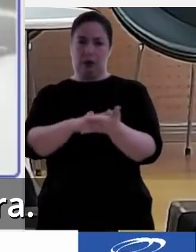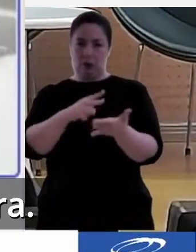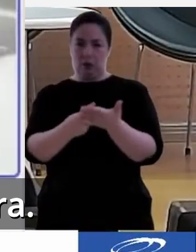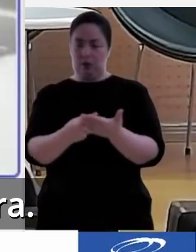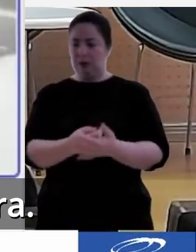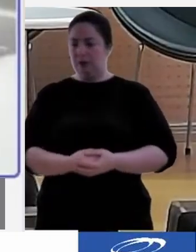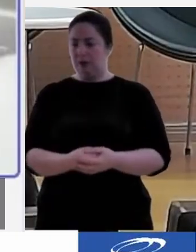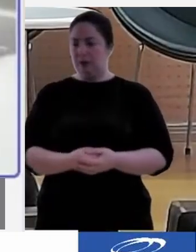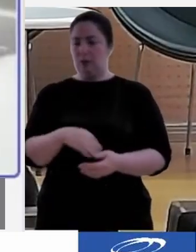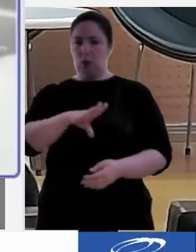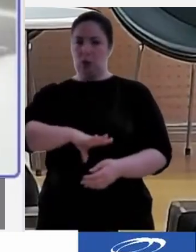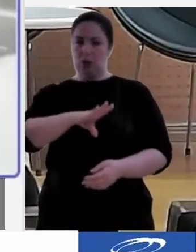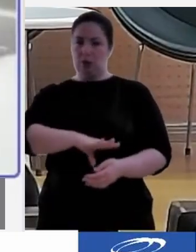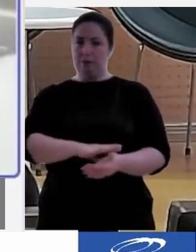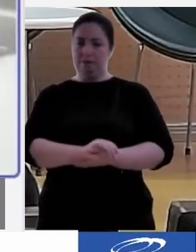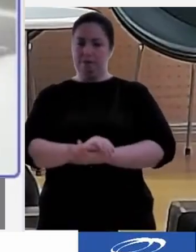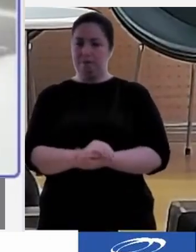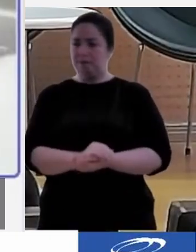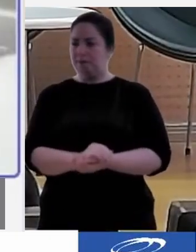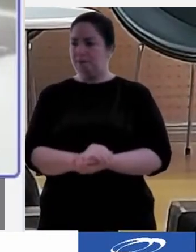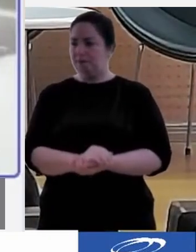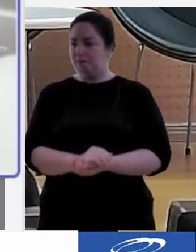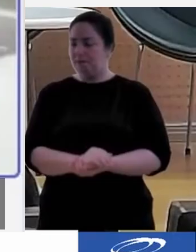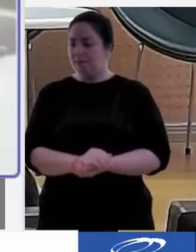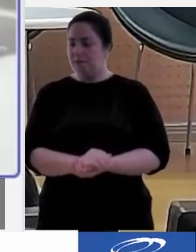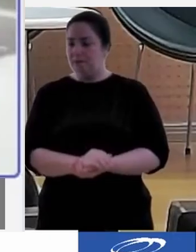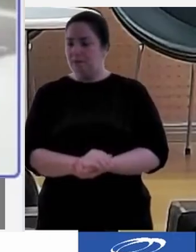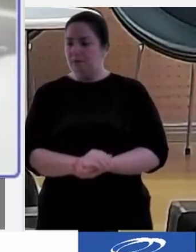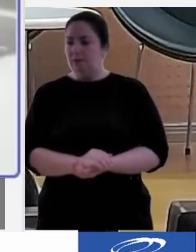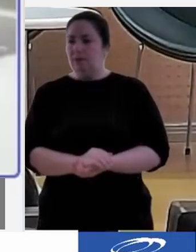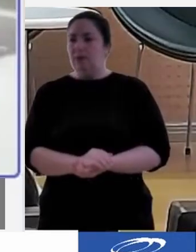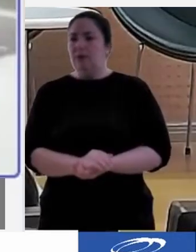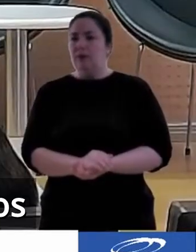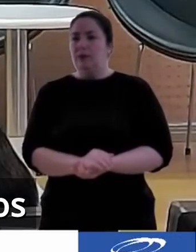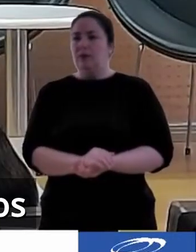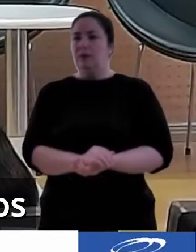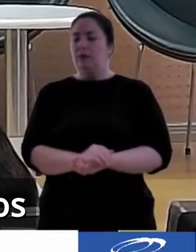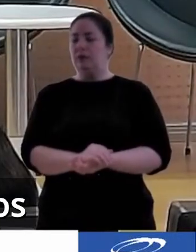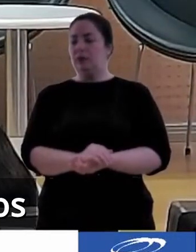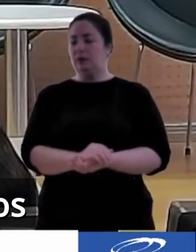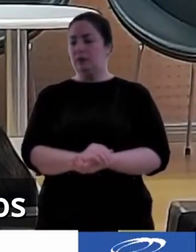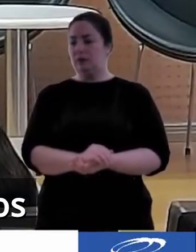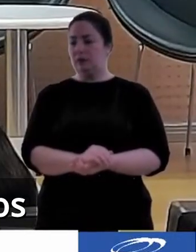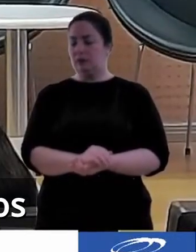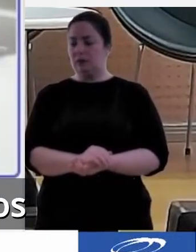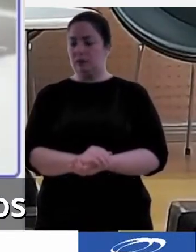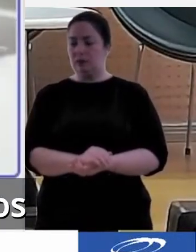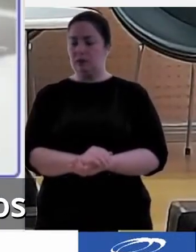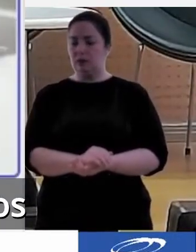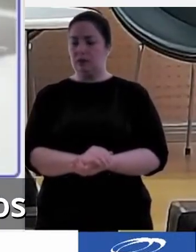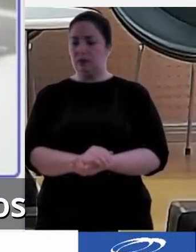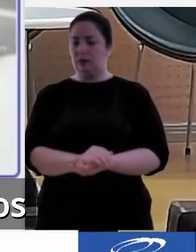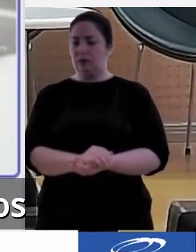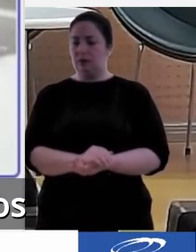for culture. And I'll just go over the history here and why we collect multiple cultures and